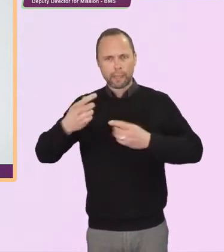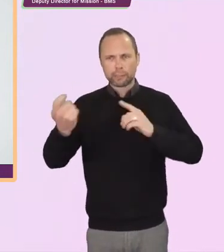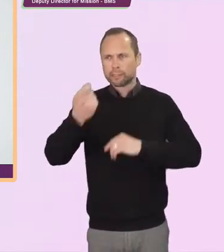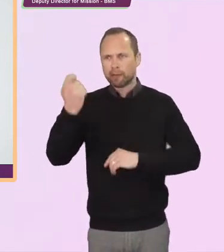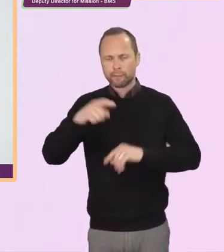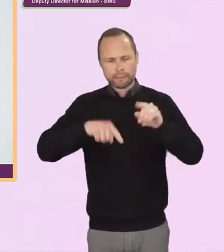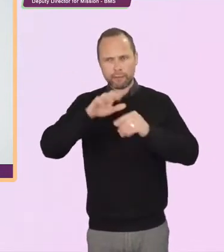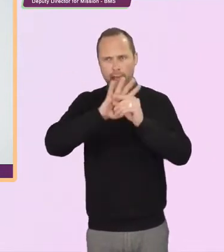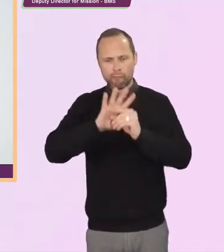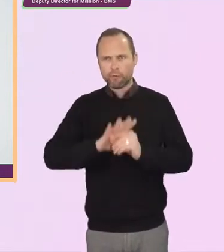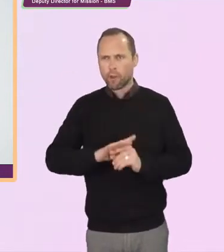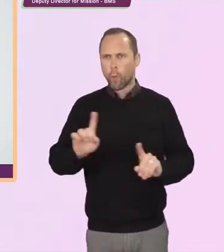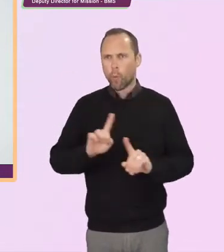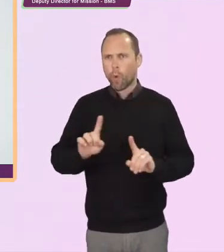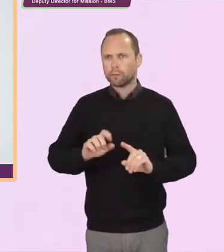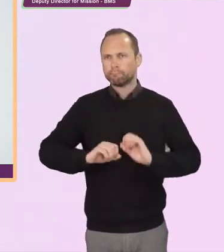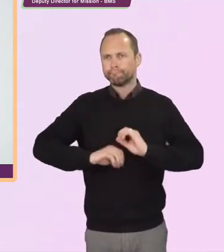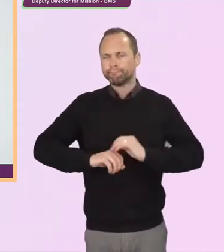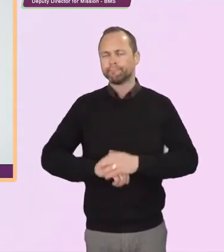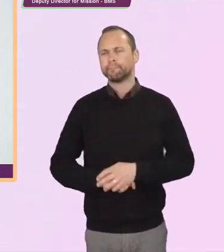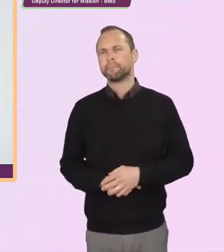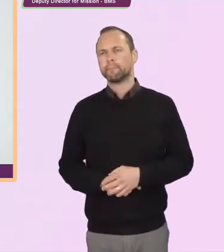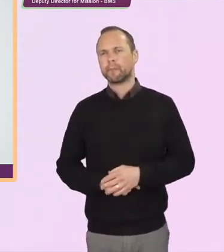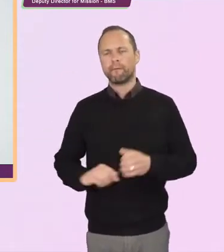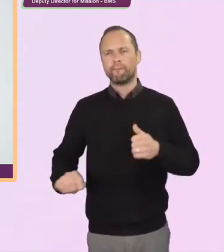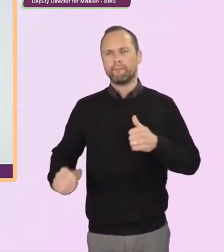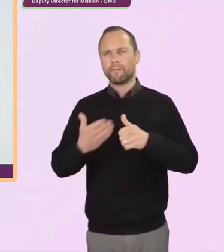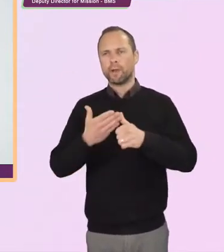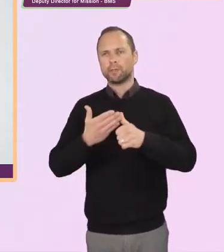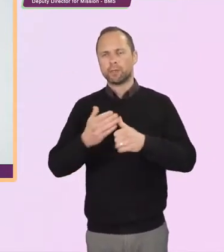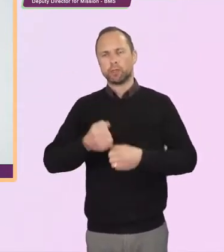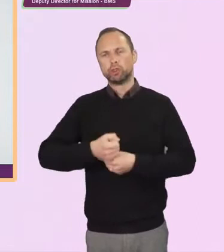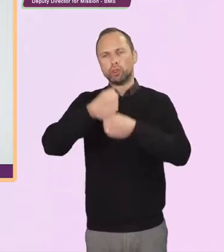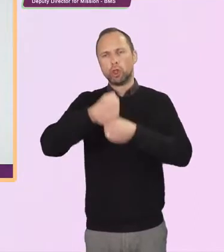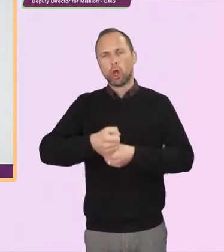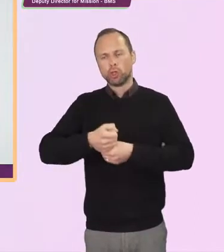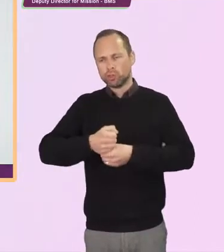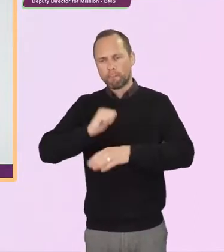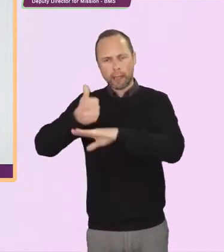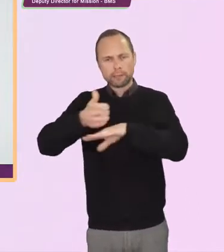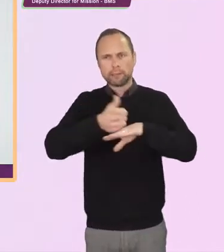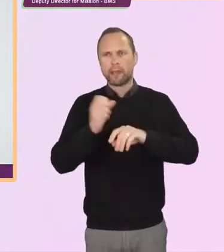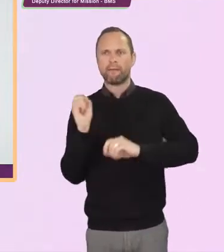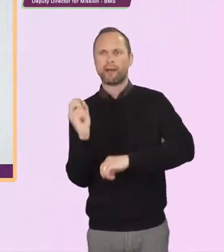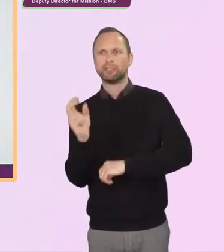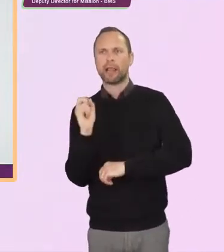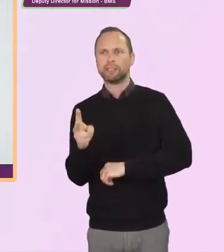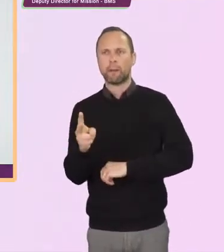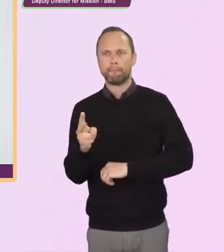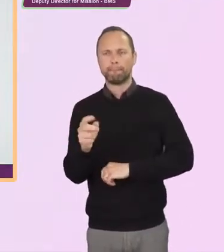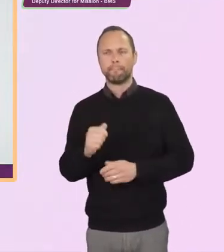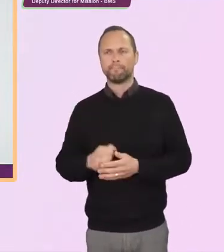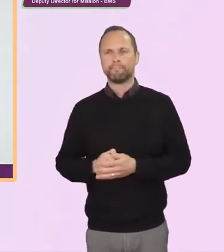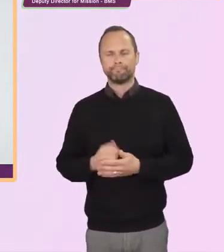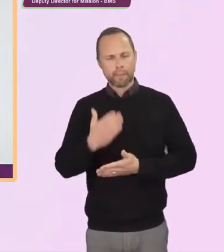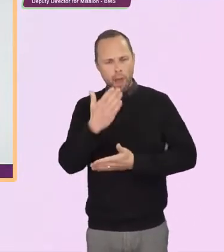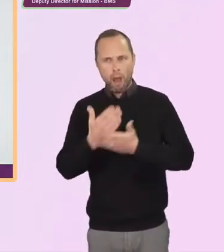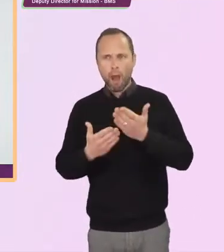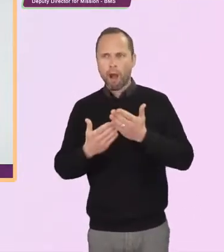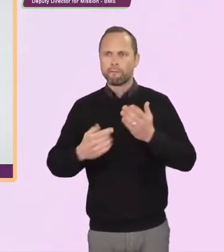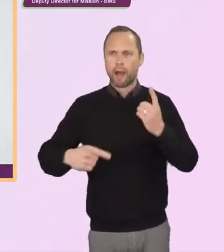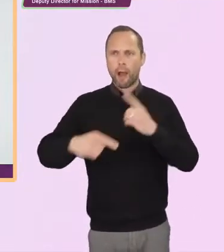in those areas or otherwise. The first one is church planting, evangelism and church planting. It makes up half of our